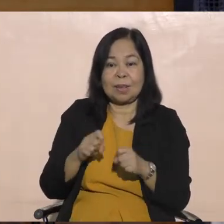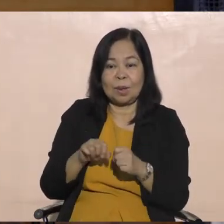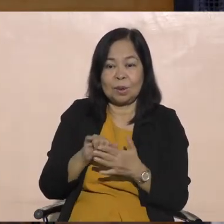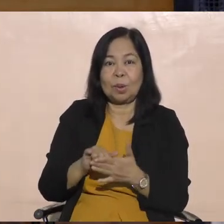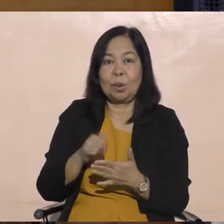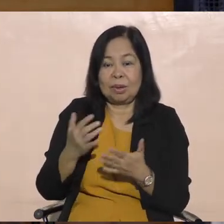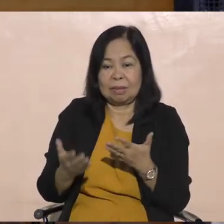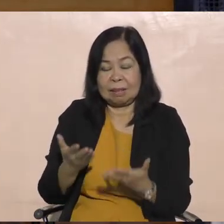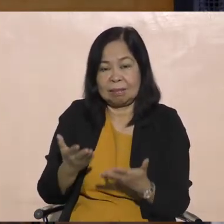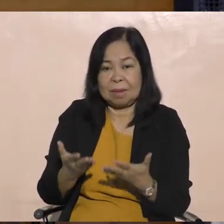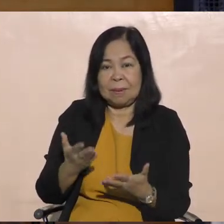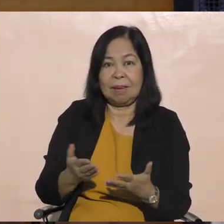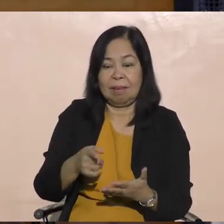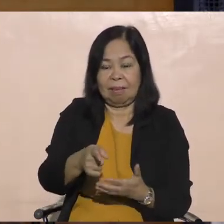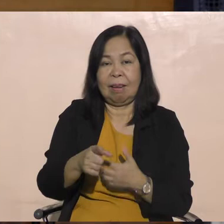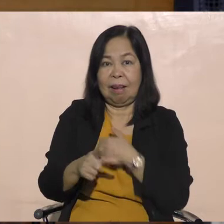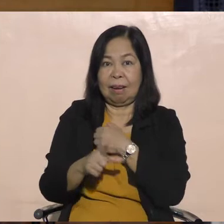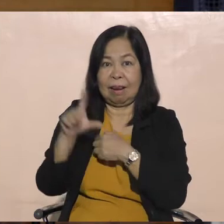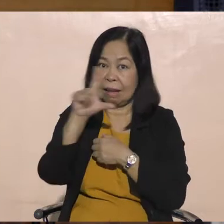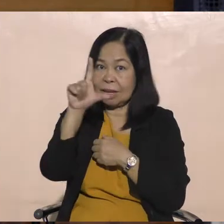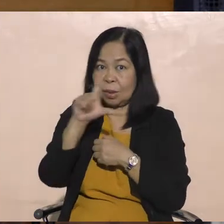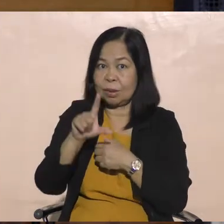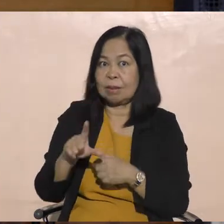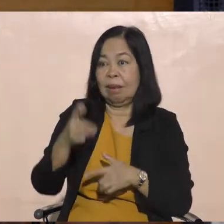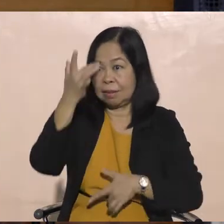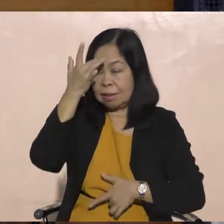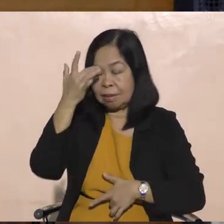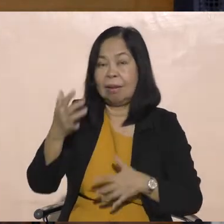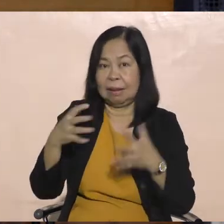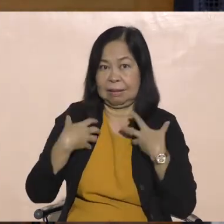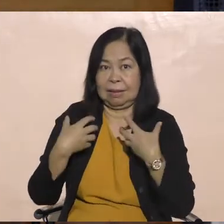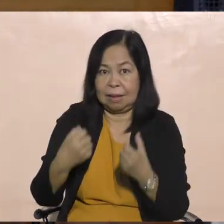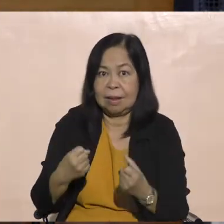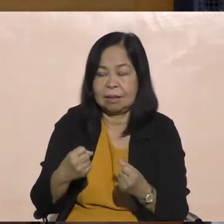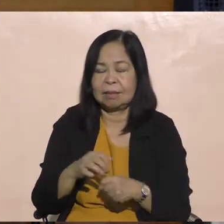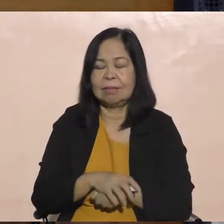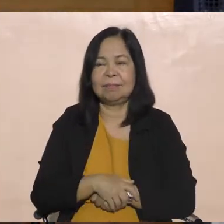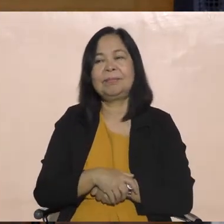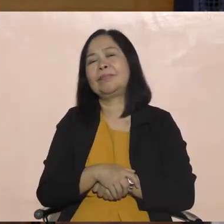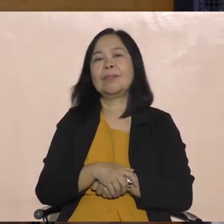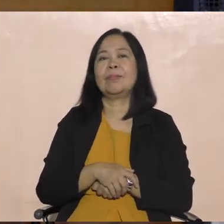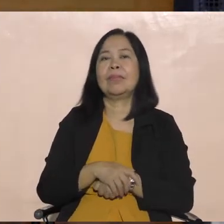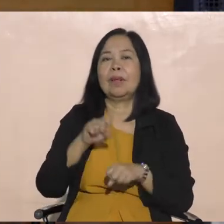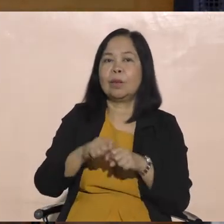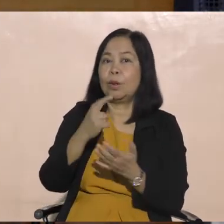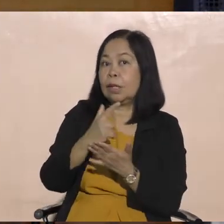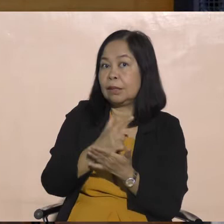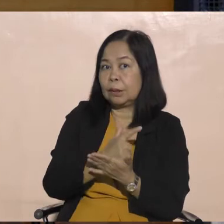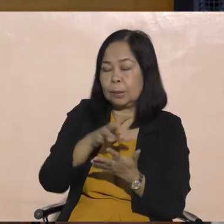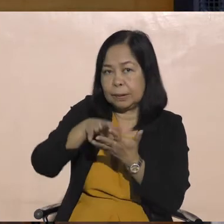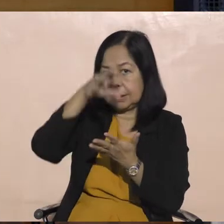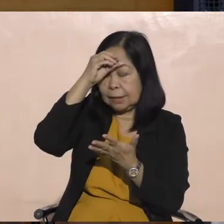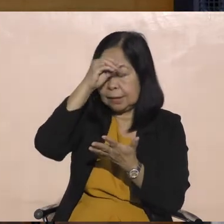dugay pa man si Jesus pangalto nga kang Lazarus and heal him. You know what? The lesson that we can learn out